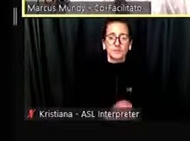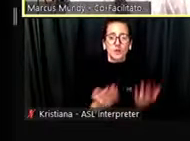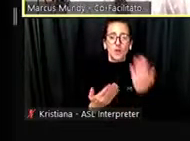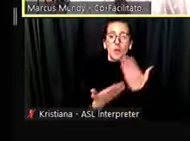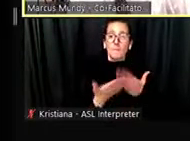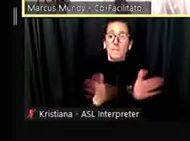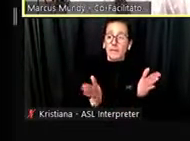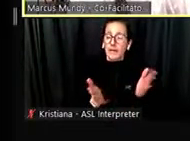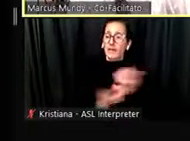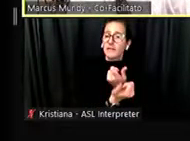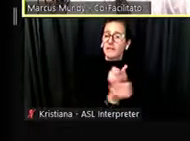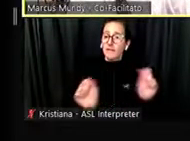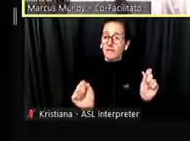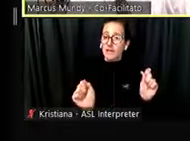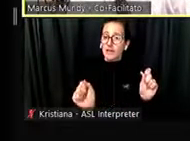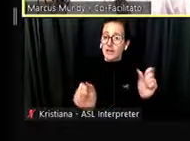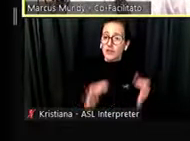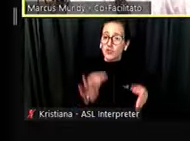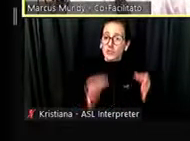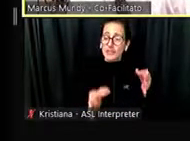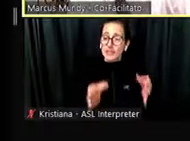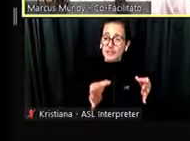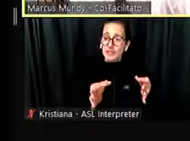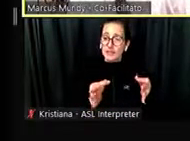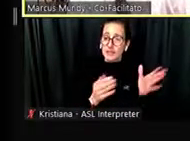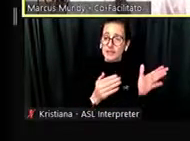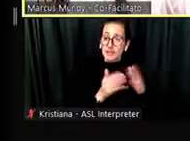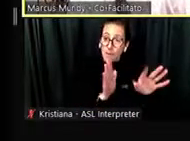and justice was to decrease.